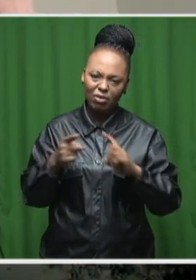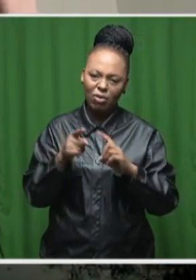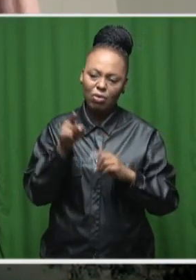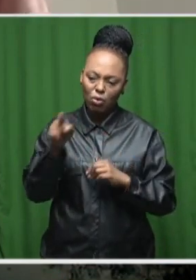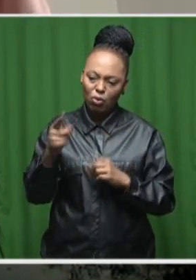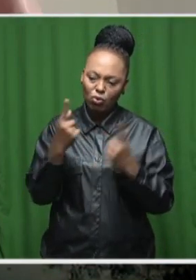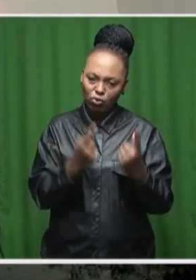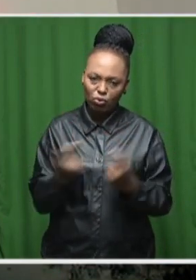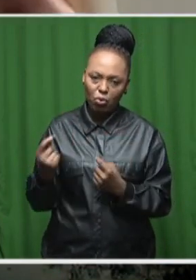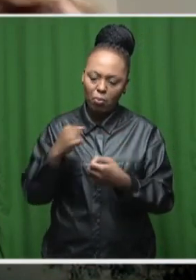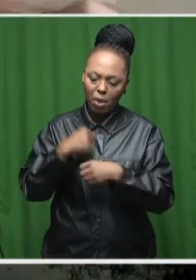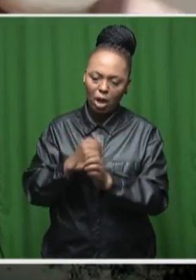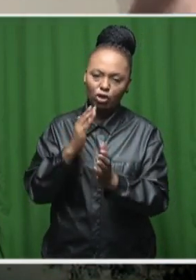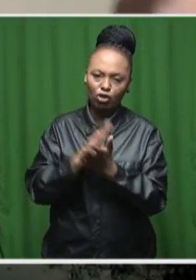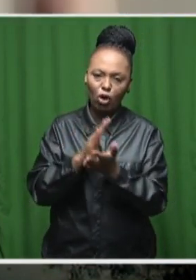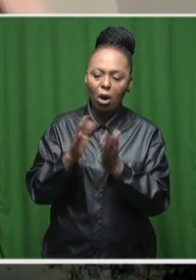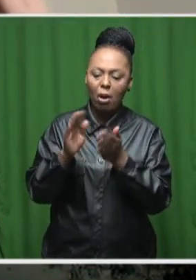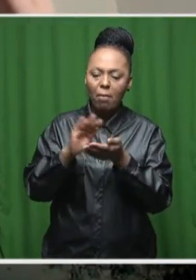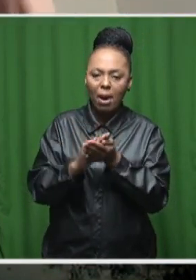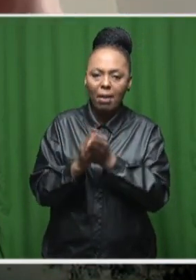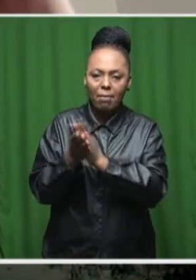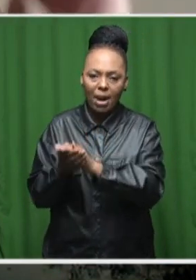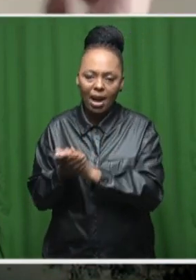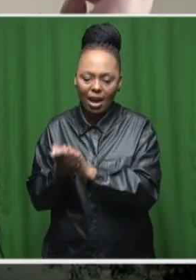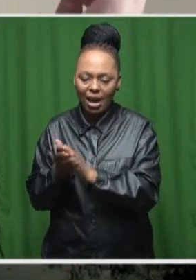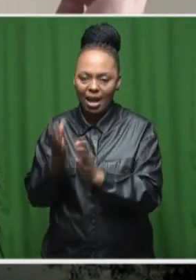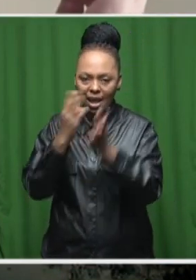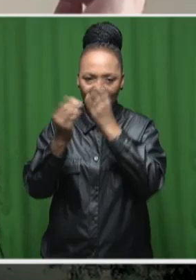ensure that Bamba Learn is actually effective for young children?